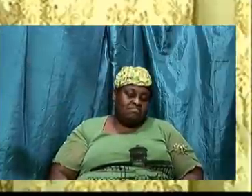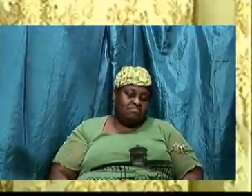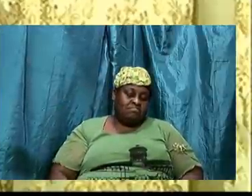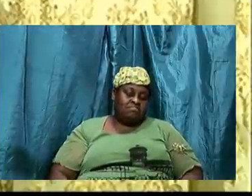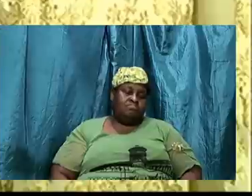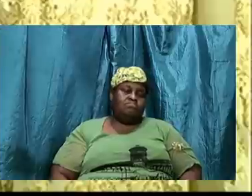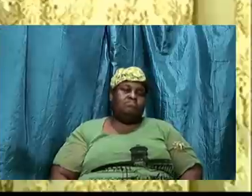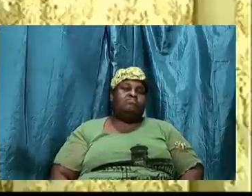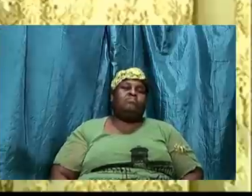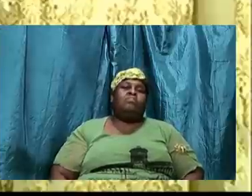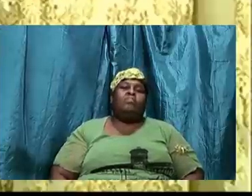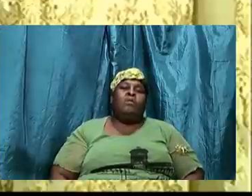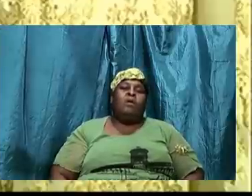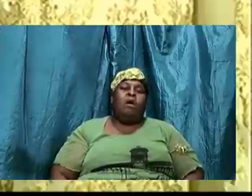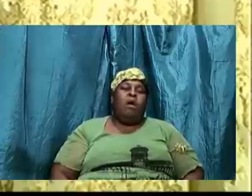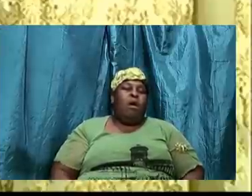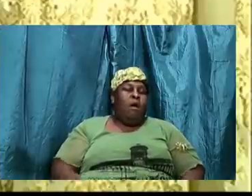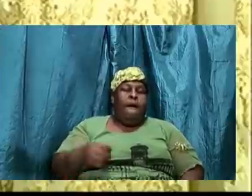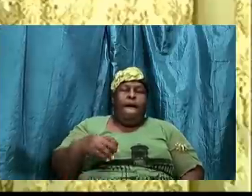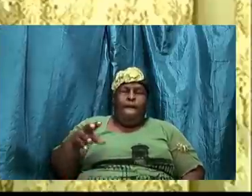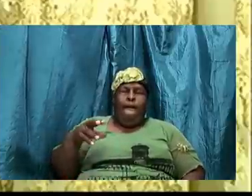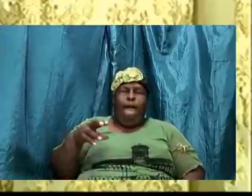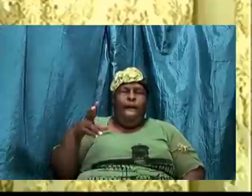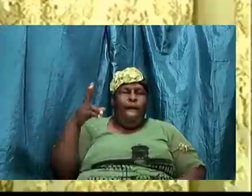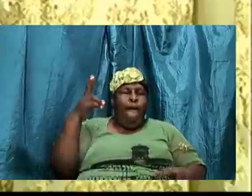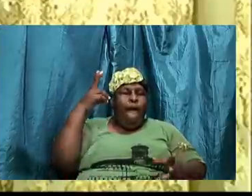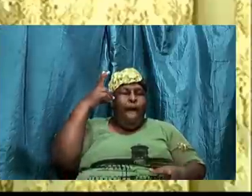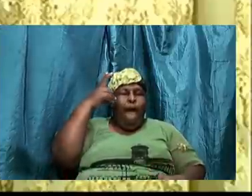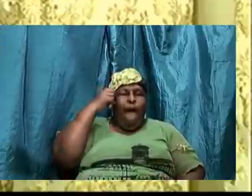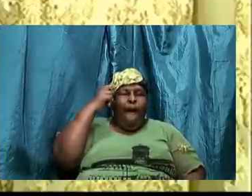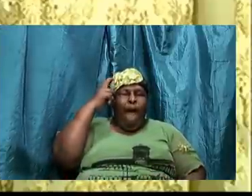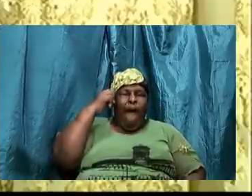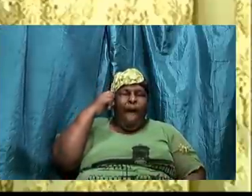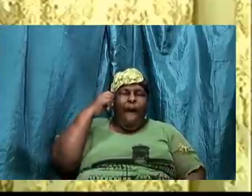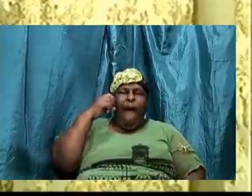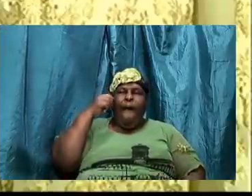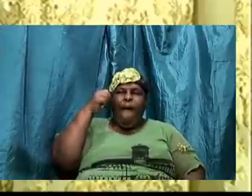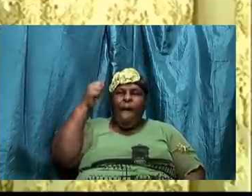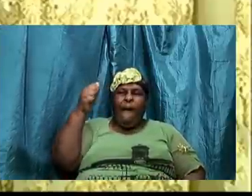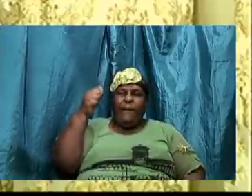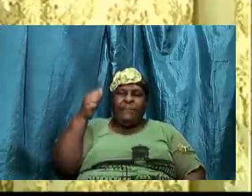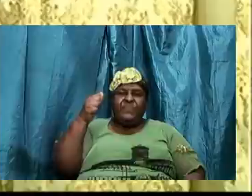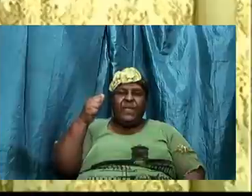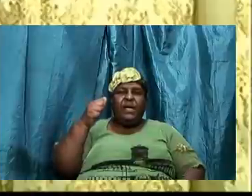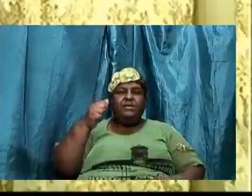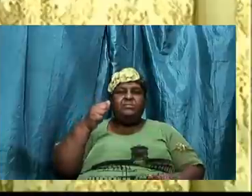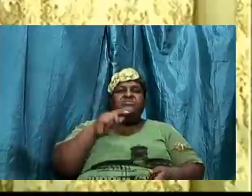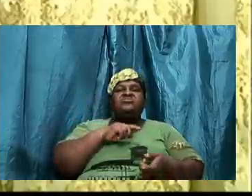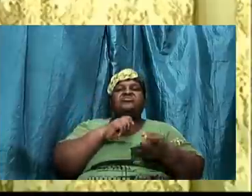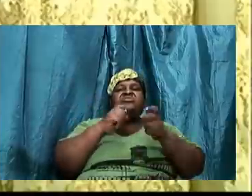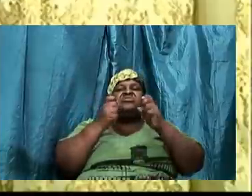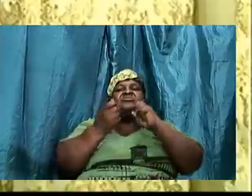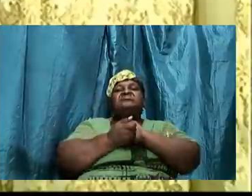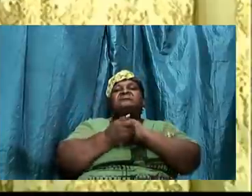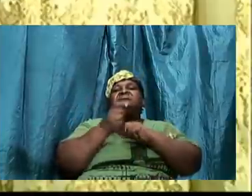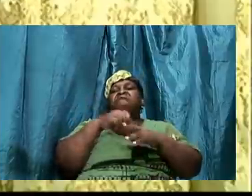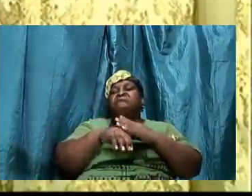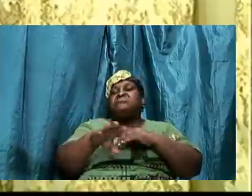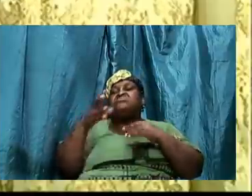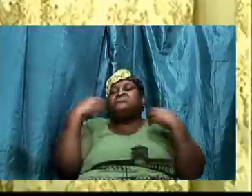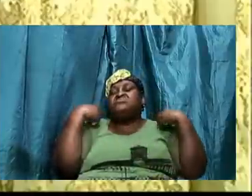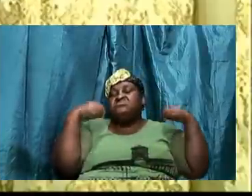And no marvel, for Satan himself is transformed into an angel of light.